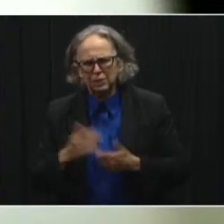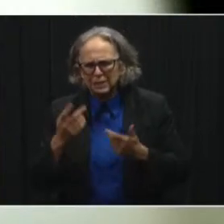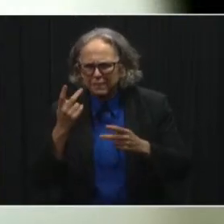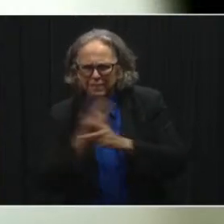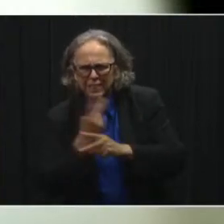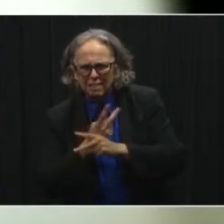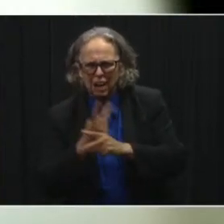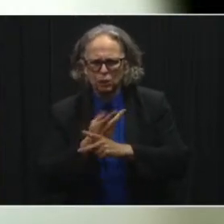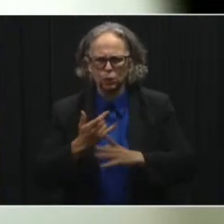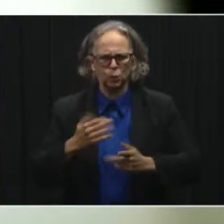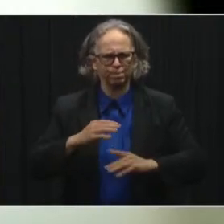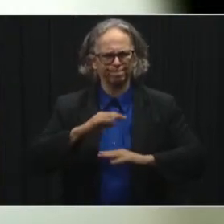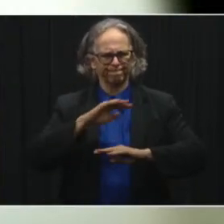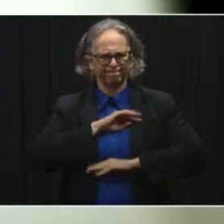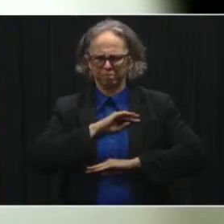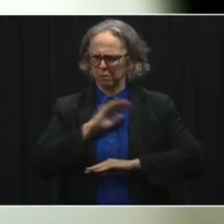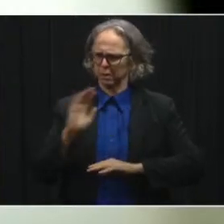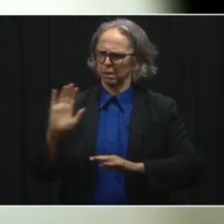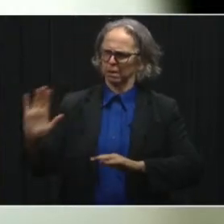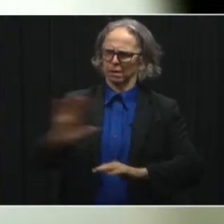patients and each other by